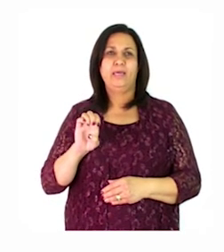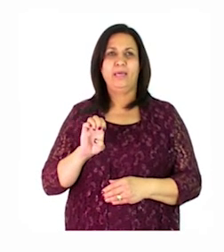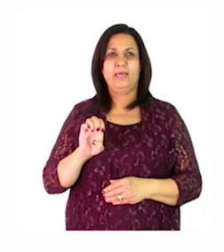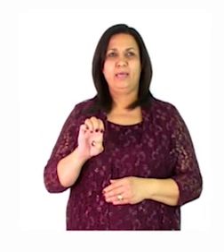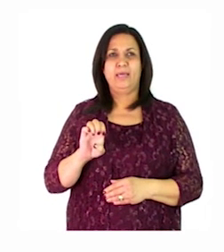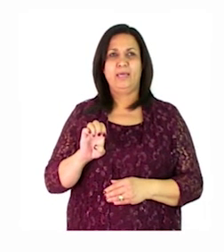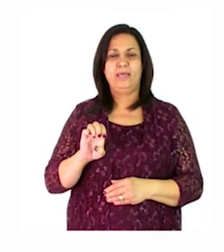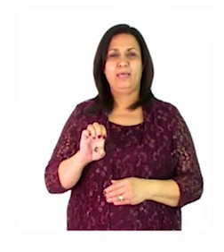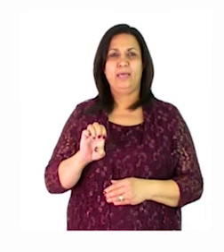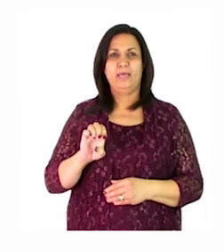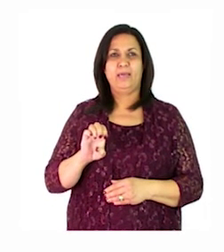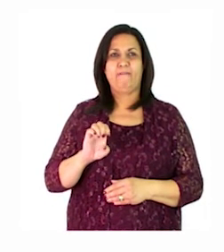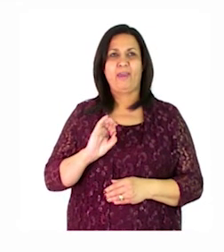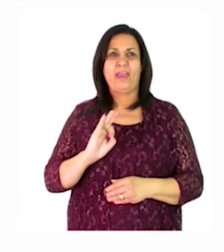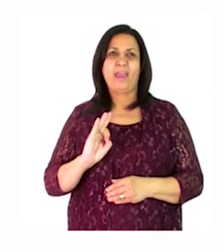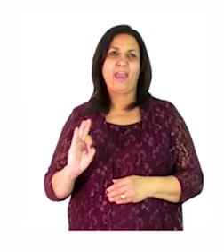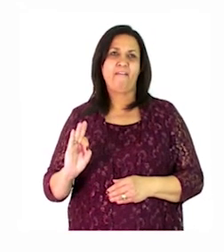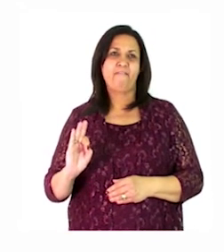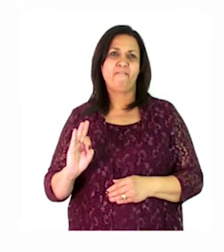E, F,